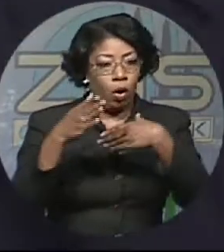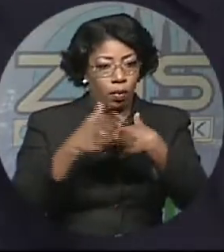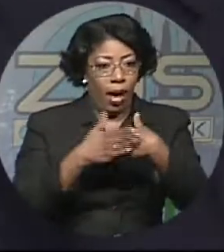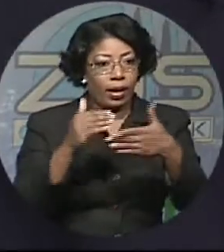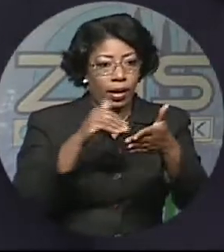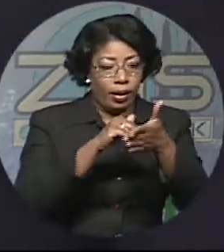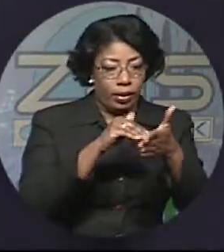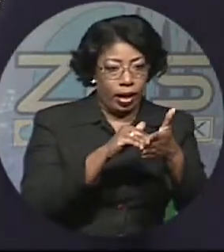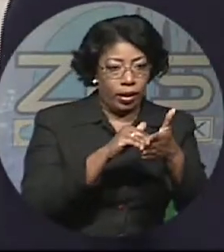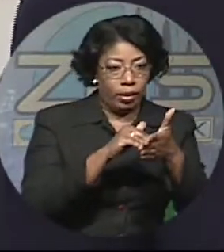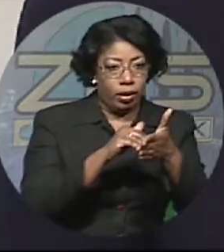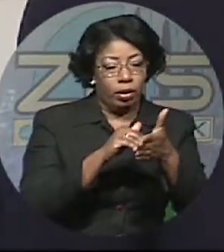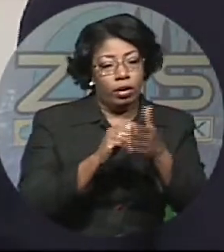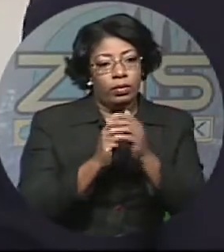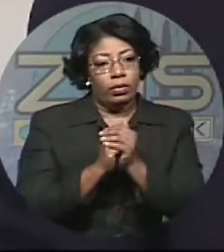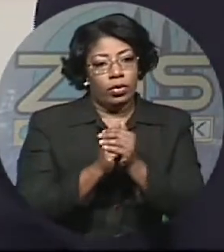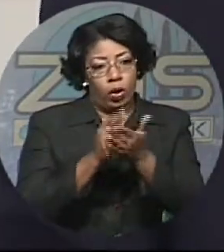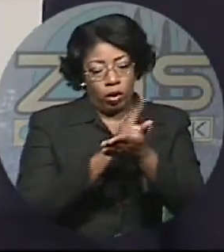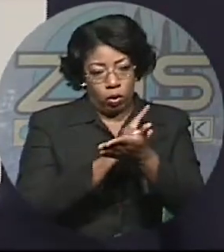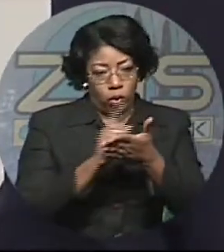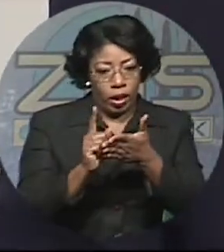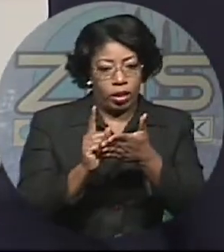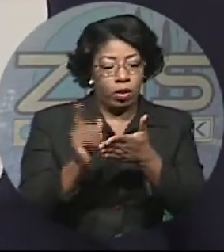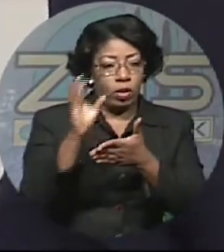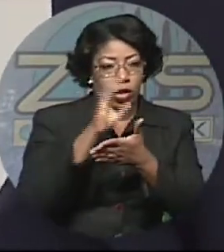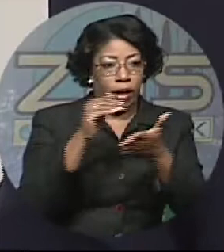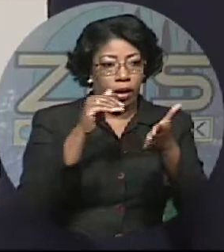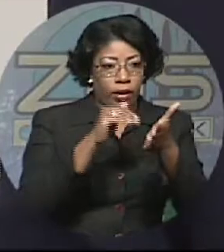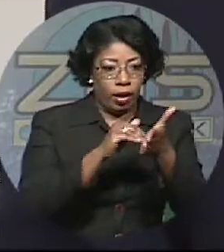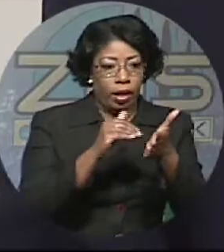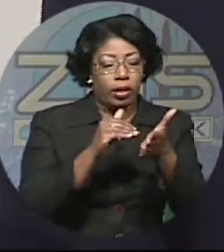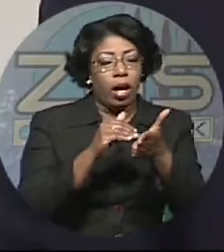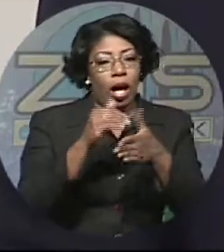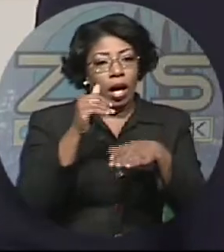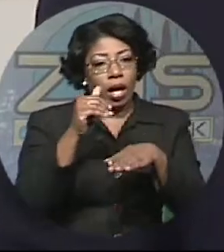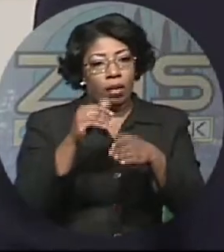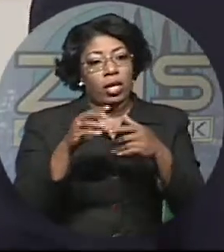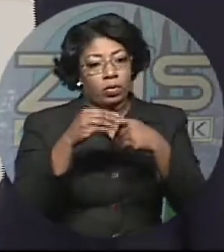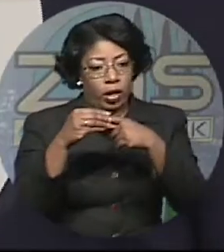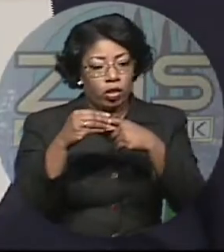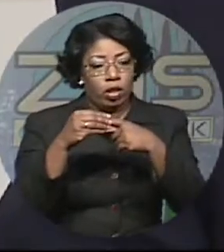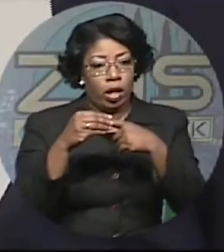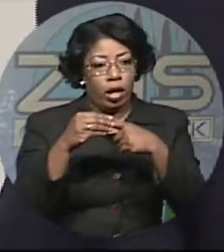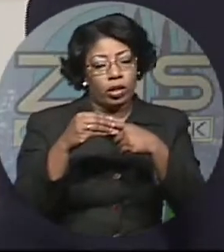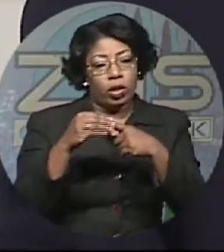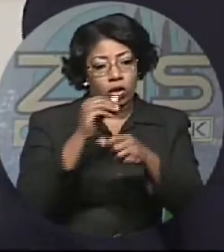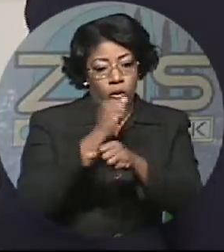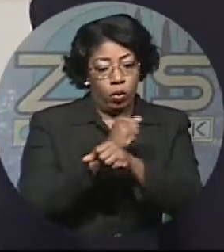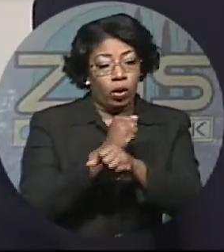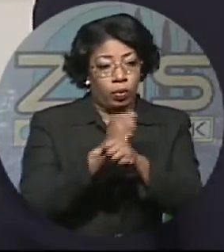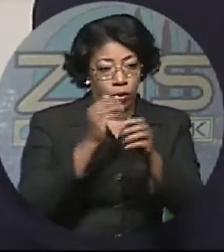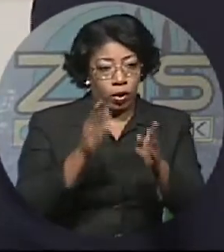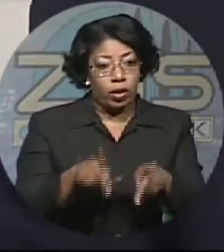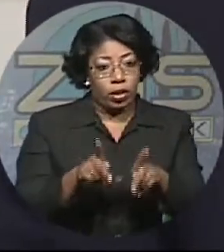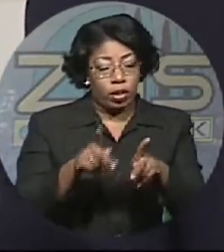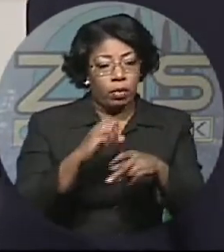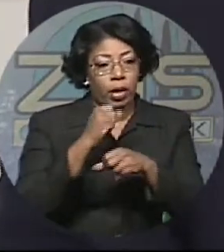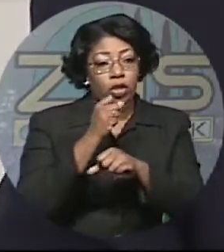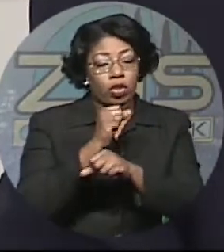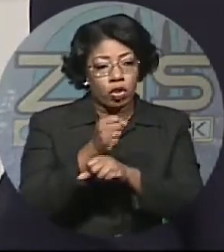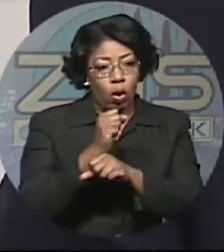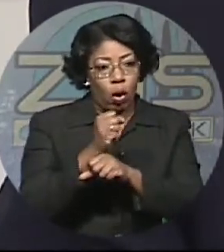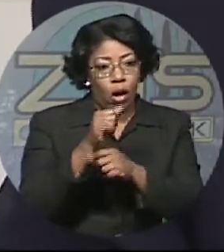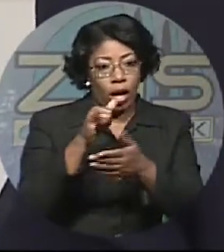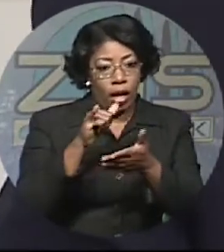there's going to be, over the coming weeks, intensive checks of each employer in Abaco to be sure that their employees